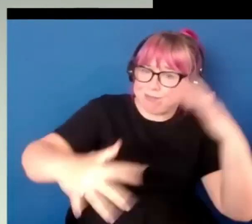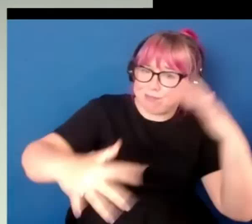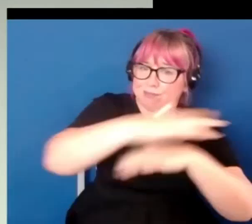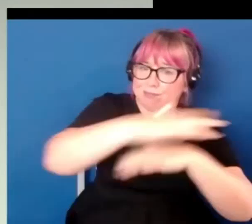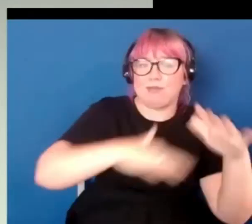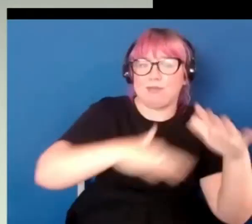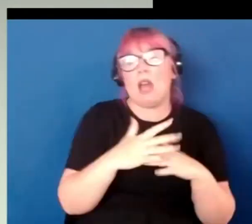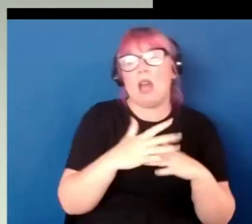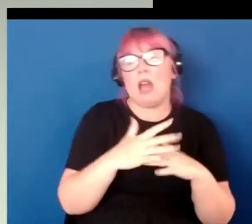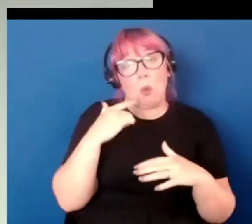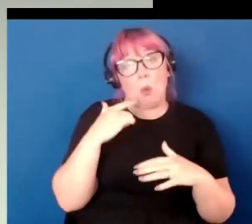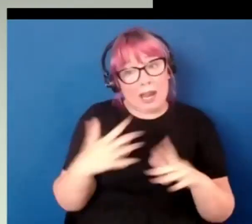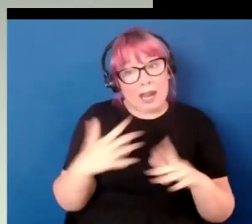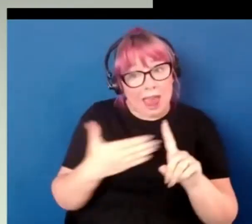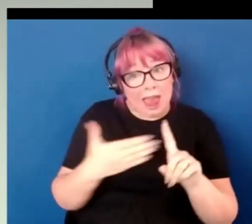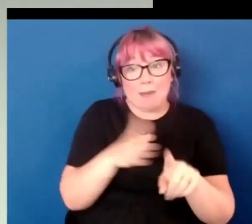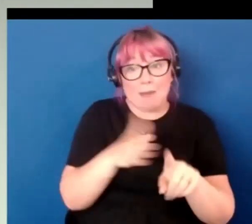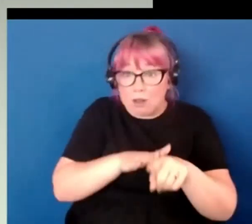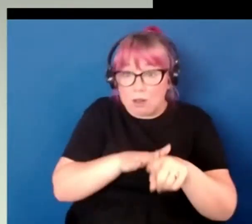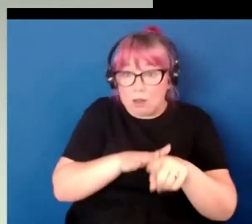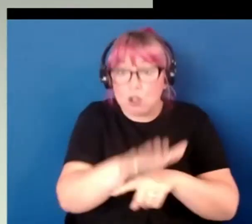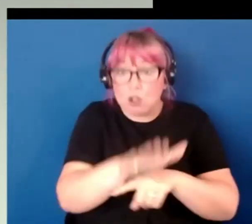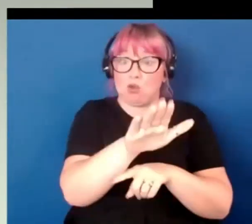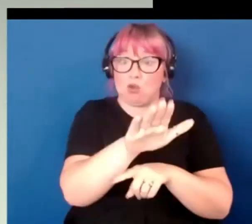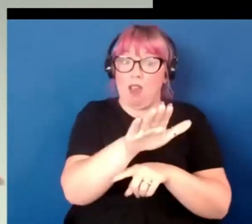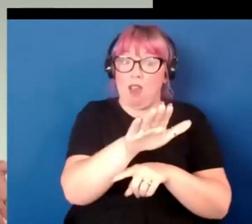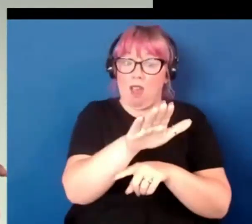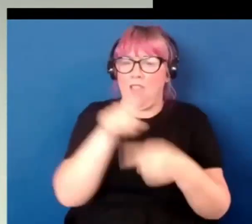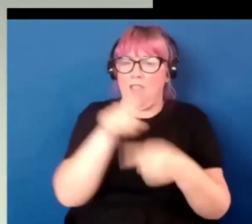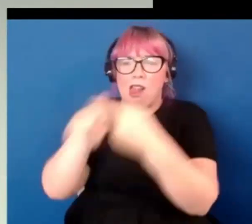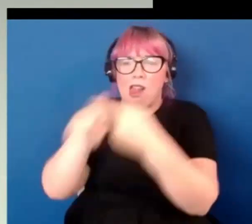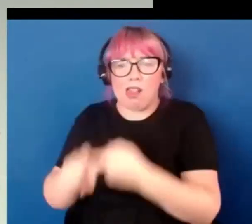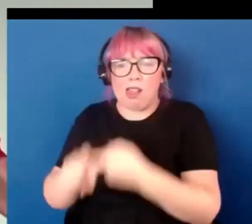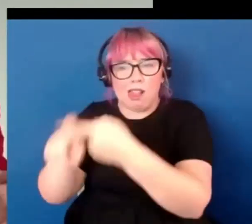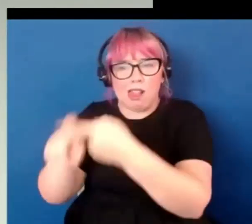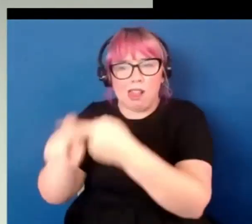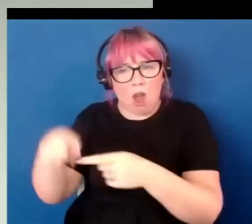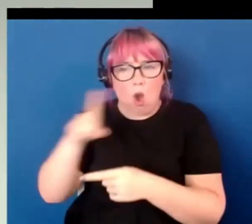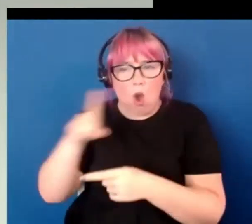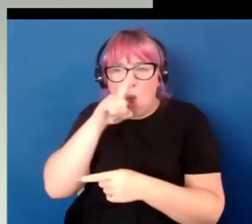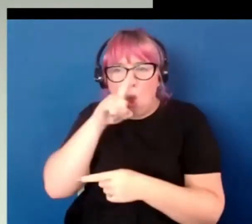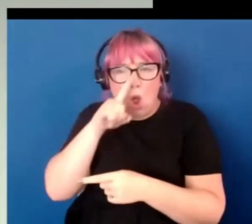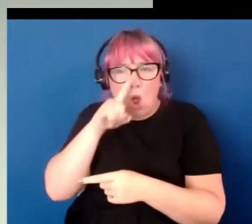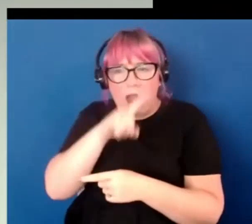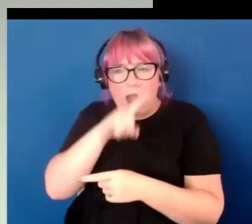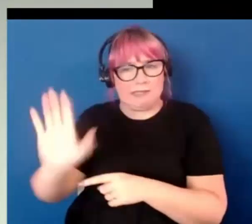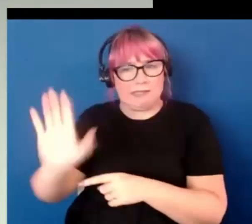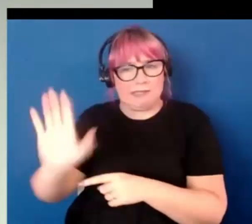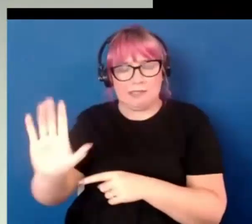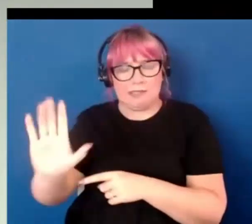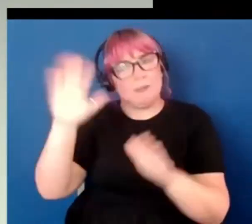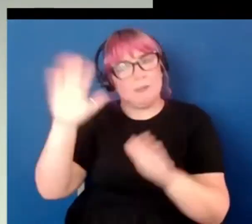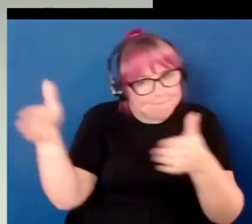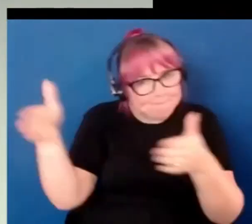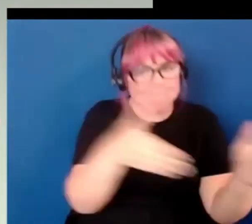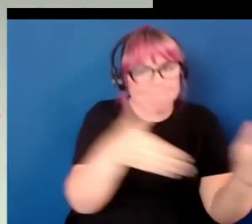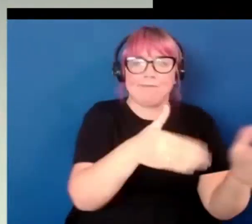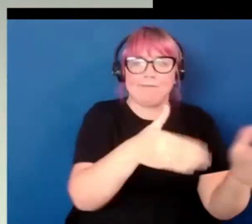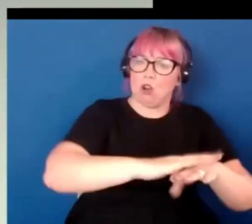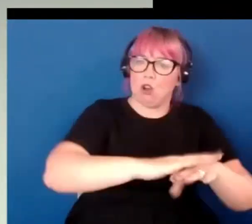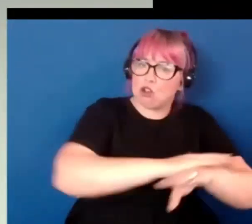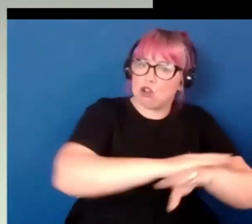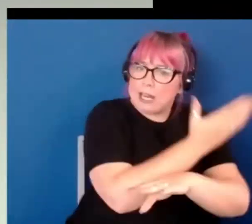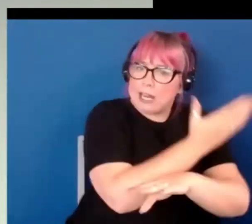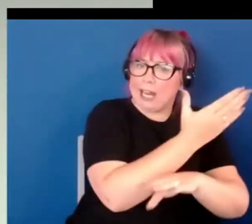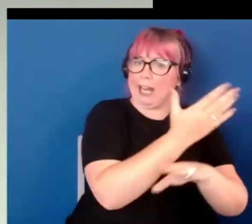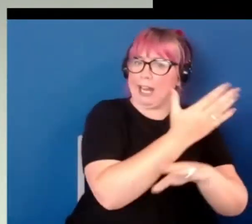for a transition away from oil dependency. And we are forging new alliances for green energy and community-controlled housing with